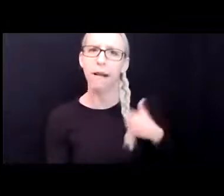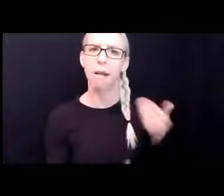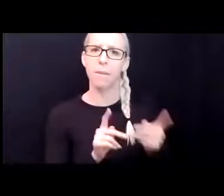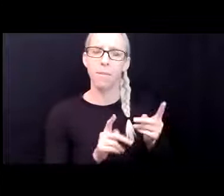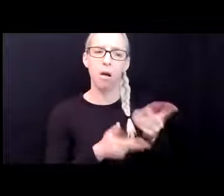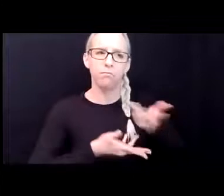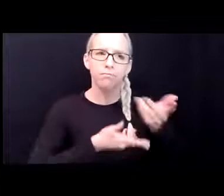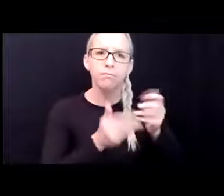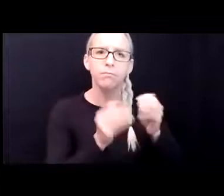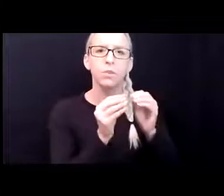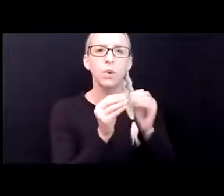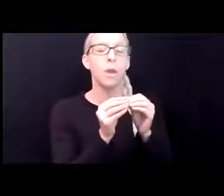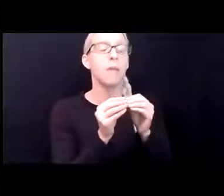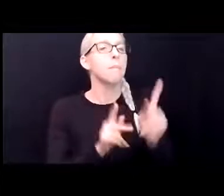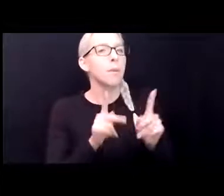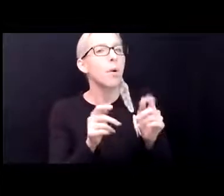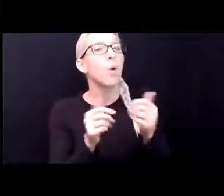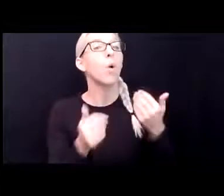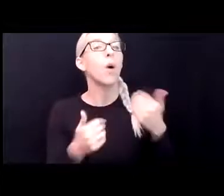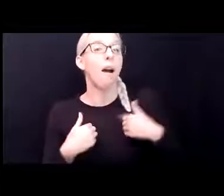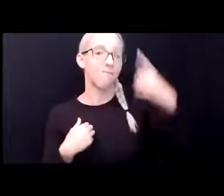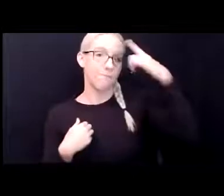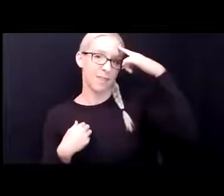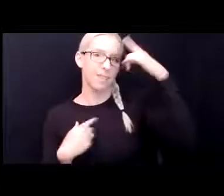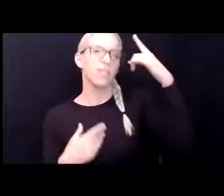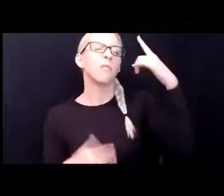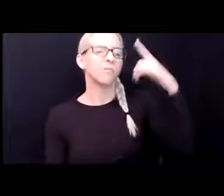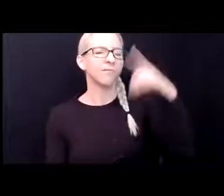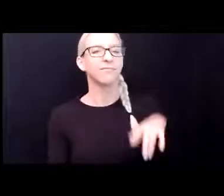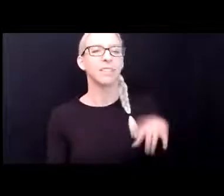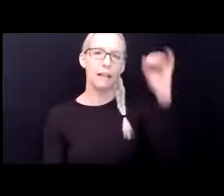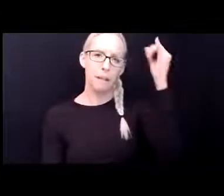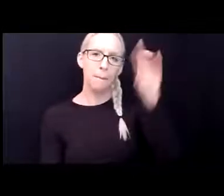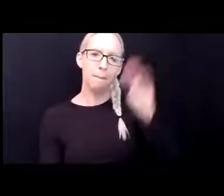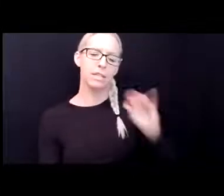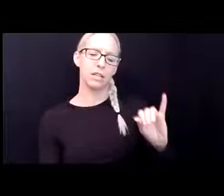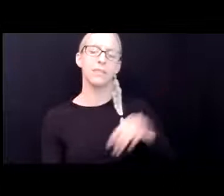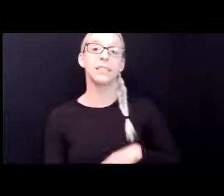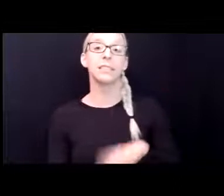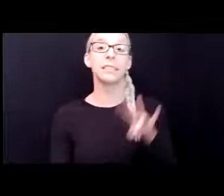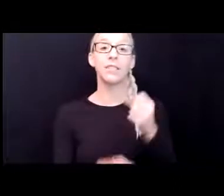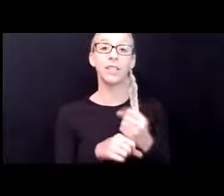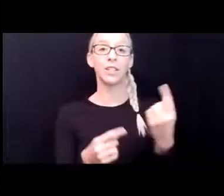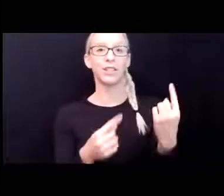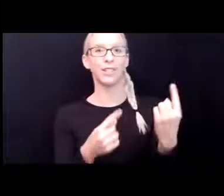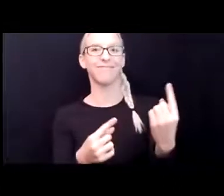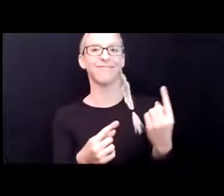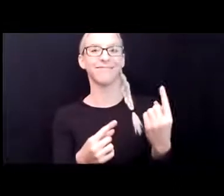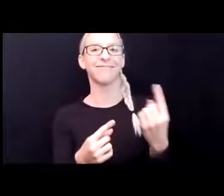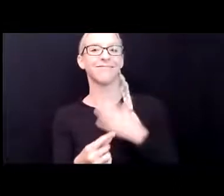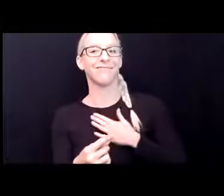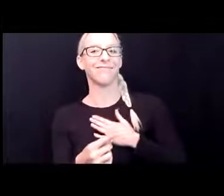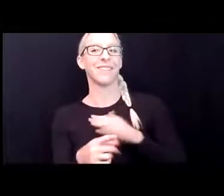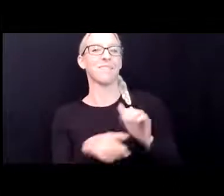mental illness. And then 17 years ago, my practice changed again when my